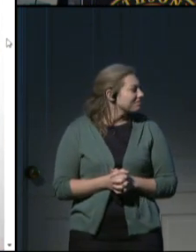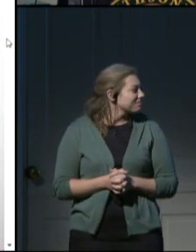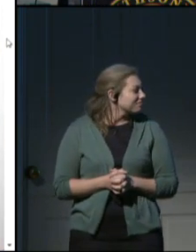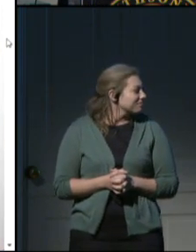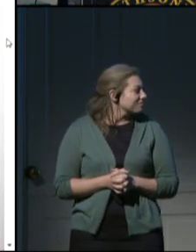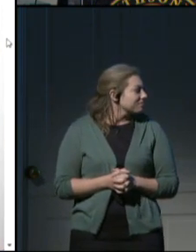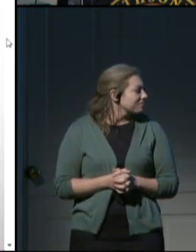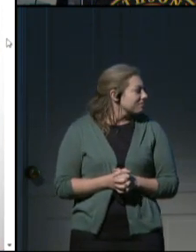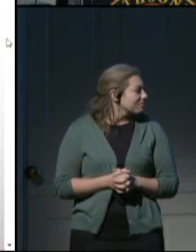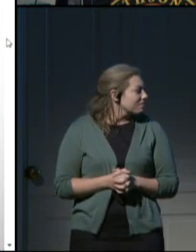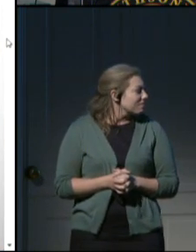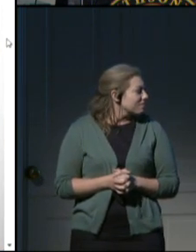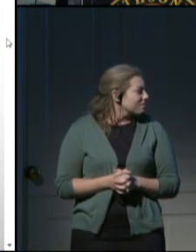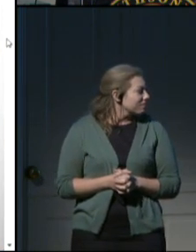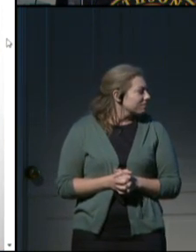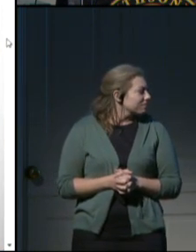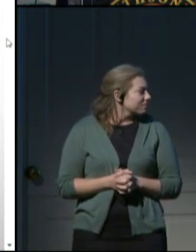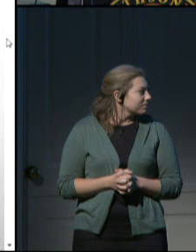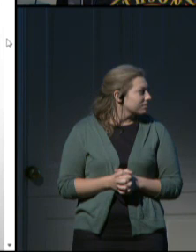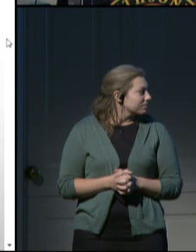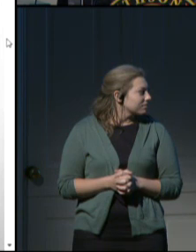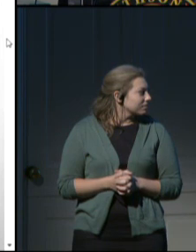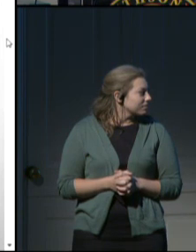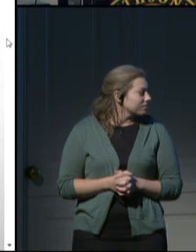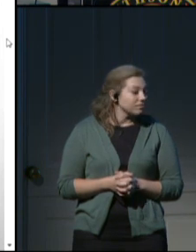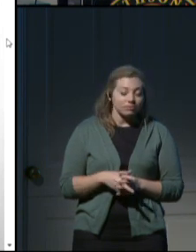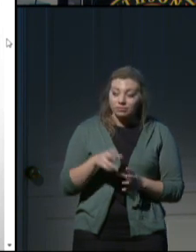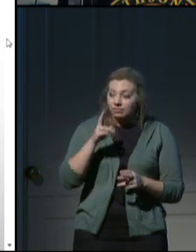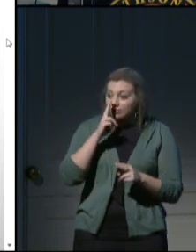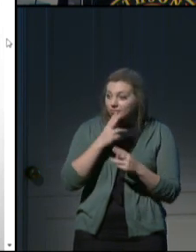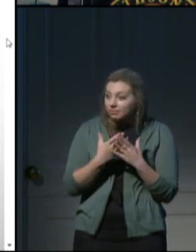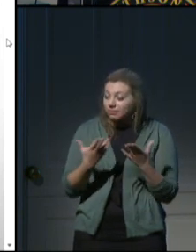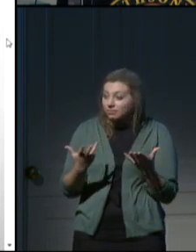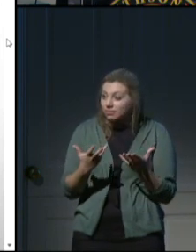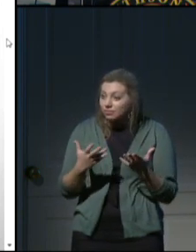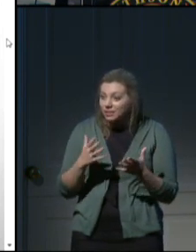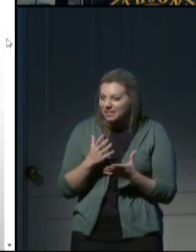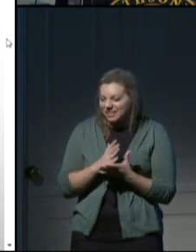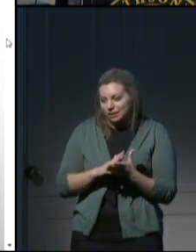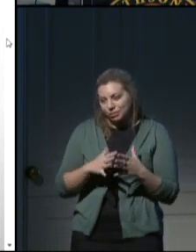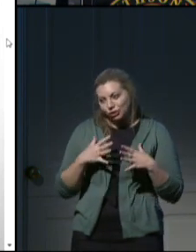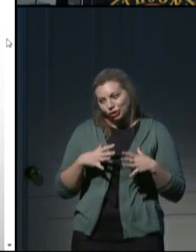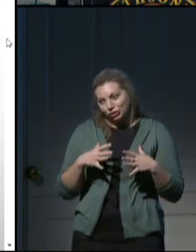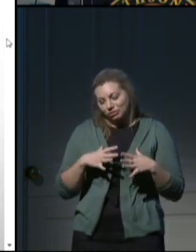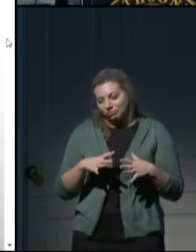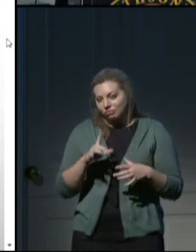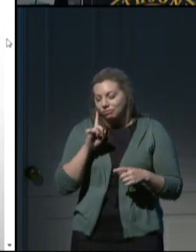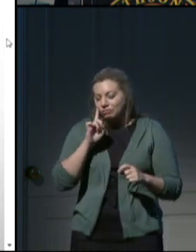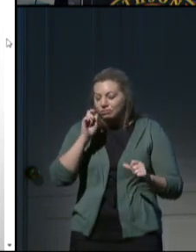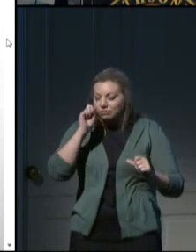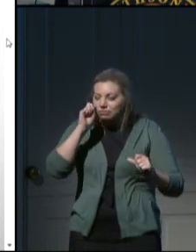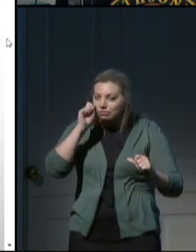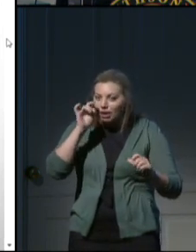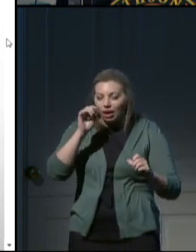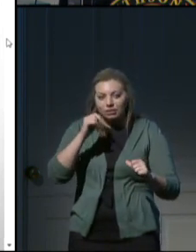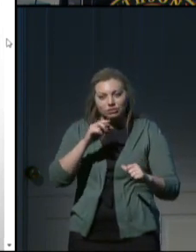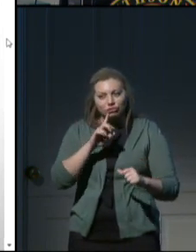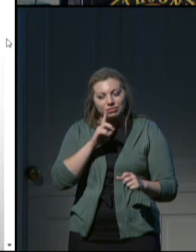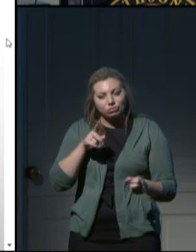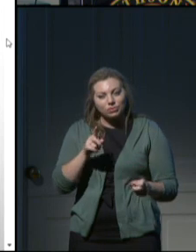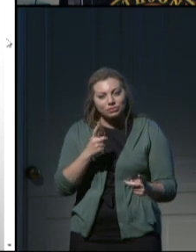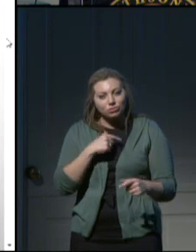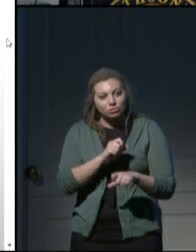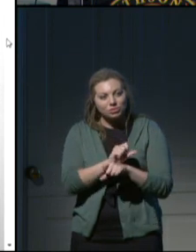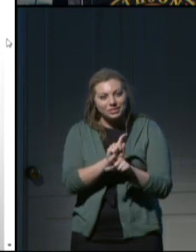But the fun thing about this project is that some of these suits, this is just, it's amazing. What a privilege to be working with this